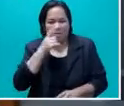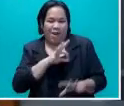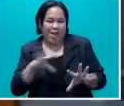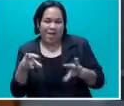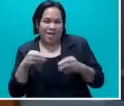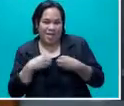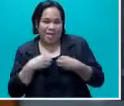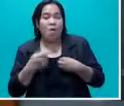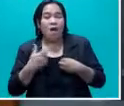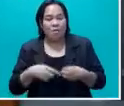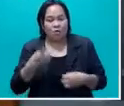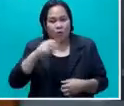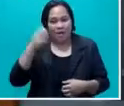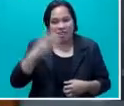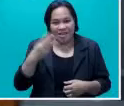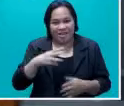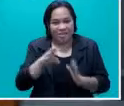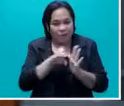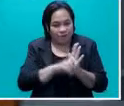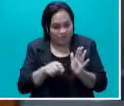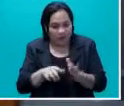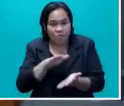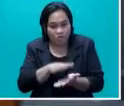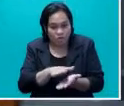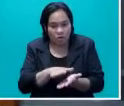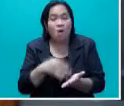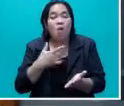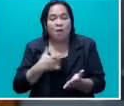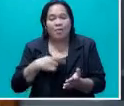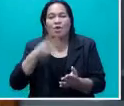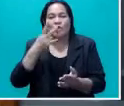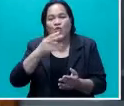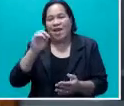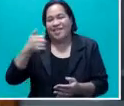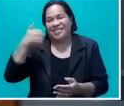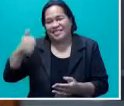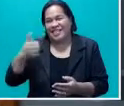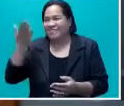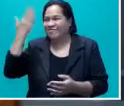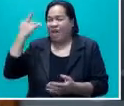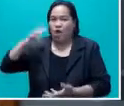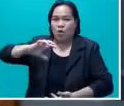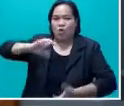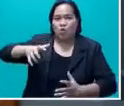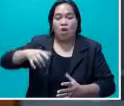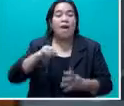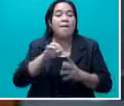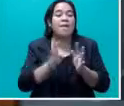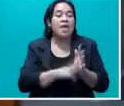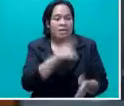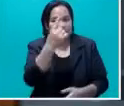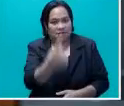because this 2013 Constitution is a product of the 2006 coup that was led by the PM